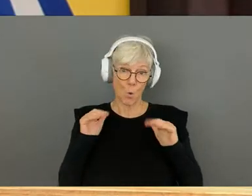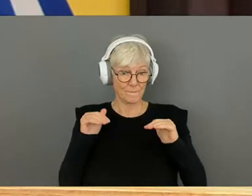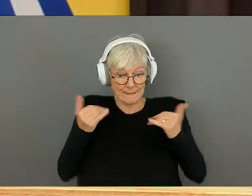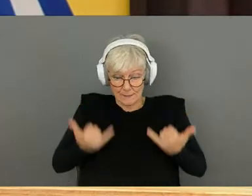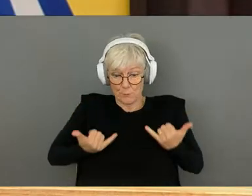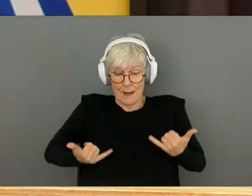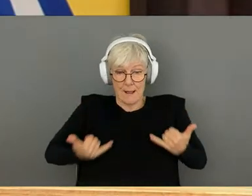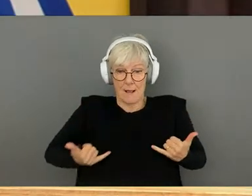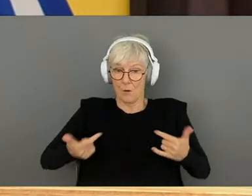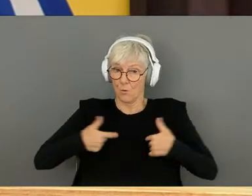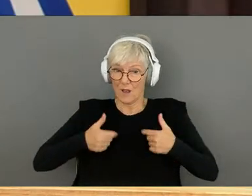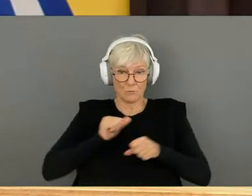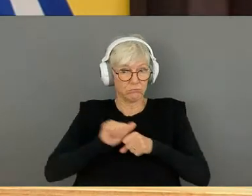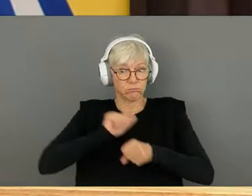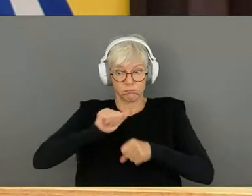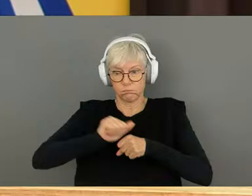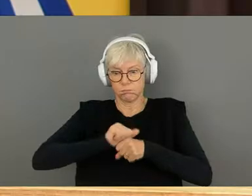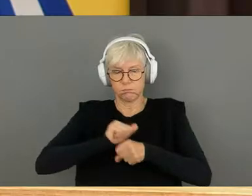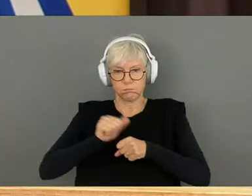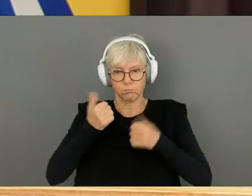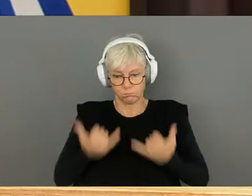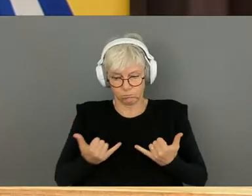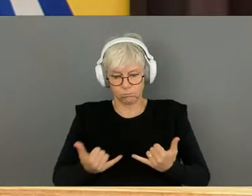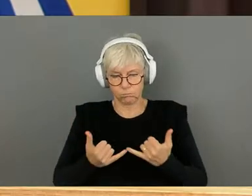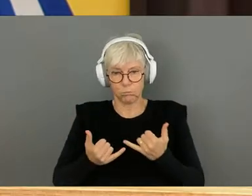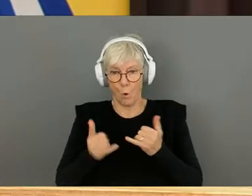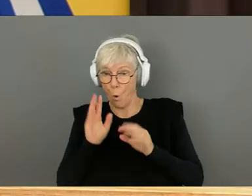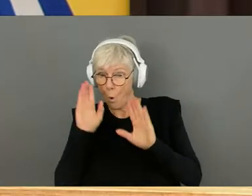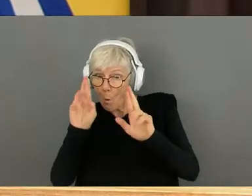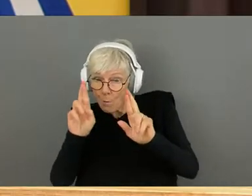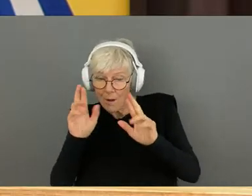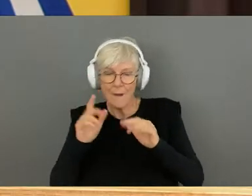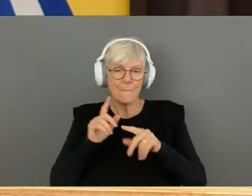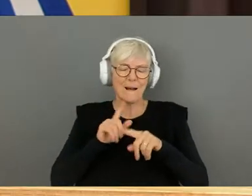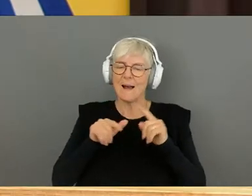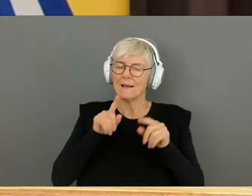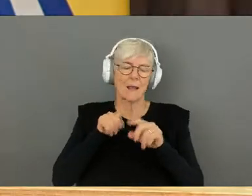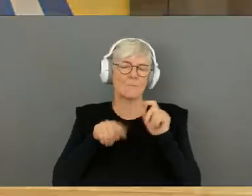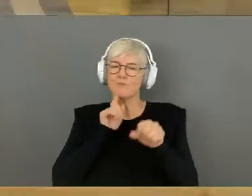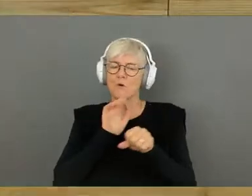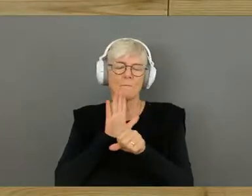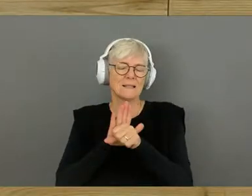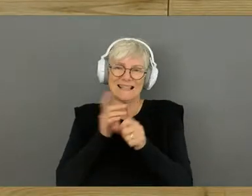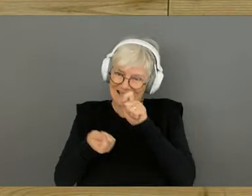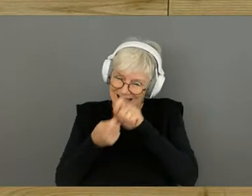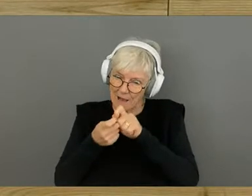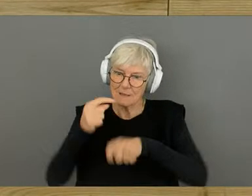this issue today. At this stage, that's all I can tell you. I'm sorry.